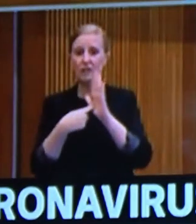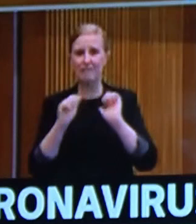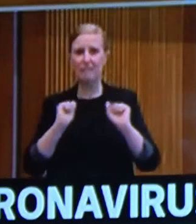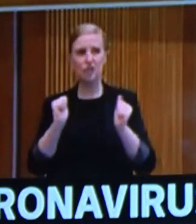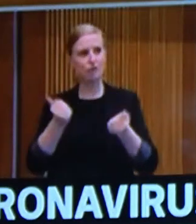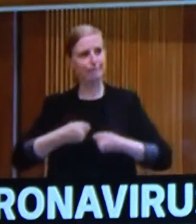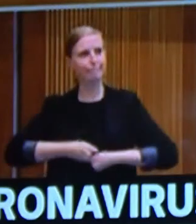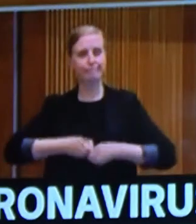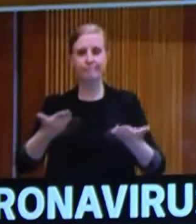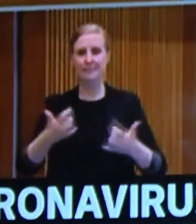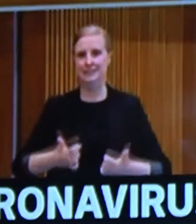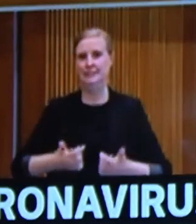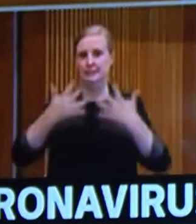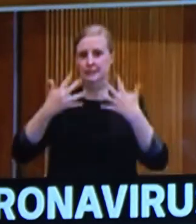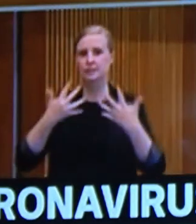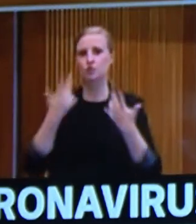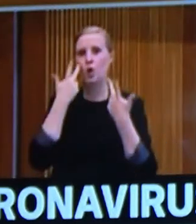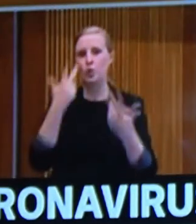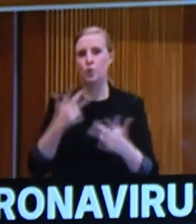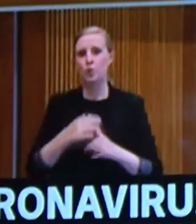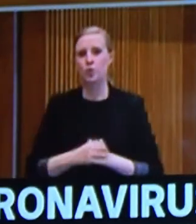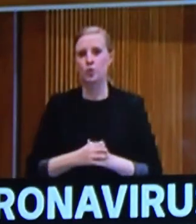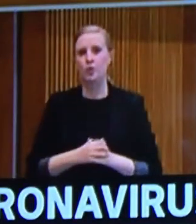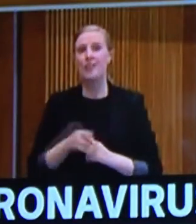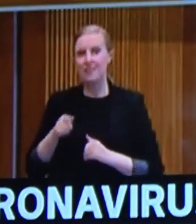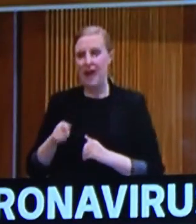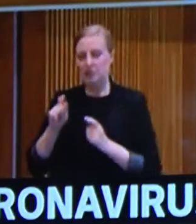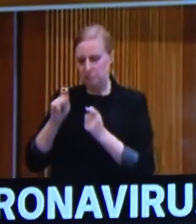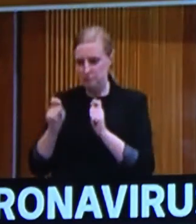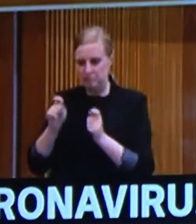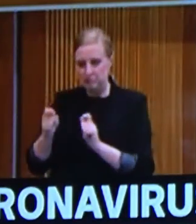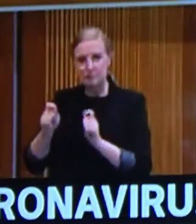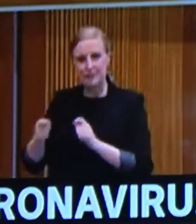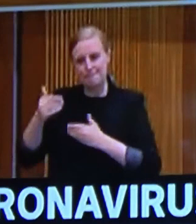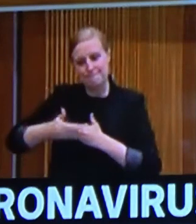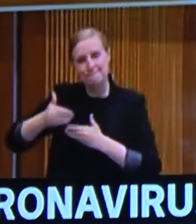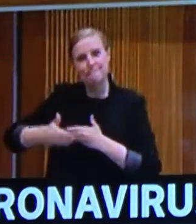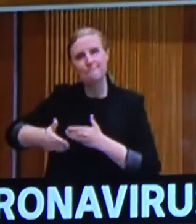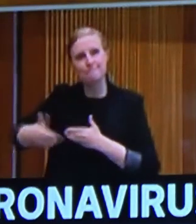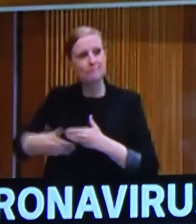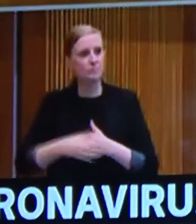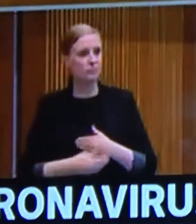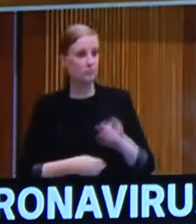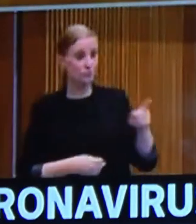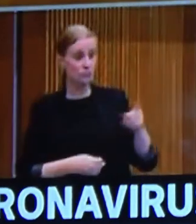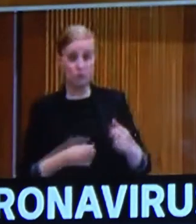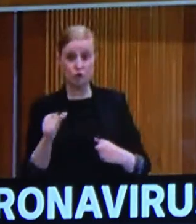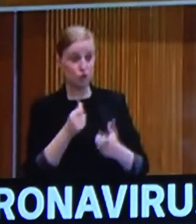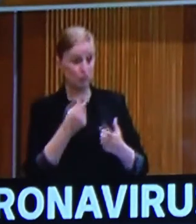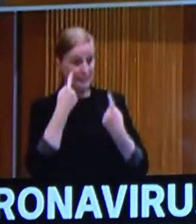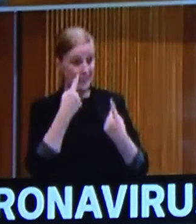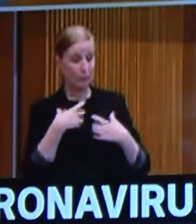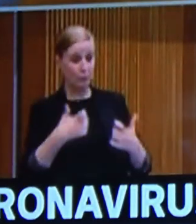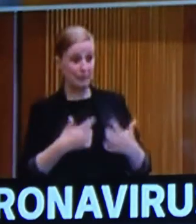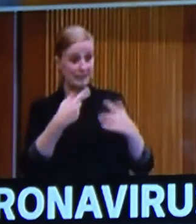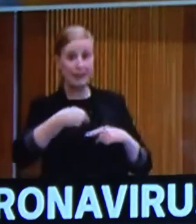reviewing that work over the course of the coming week. But every day we're providing all the information we have. Nick? I won't put a time on it